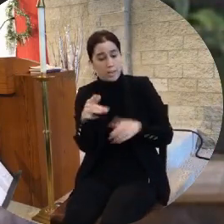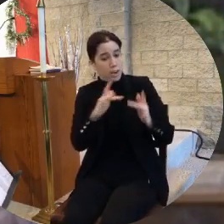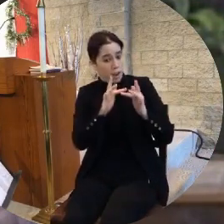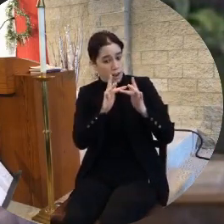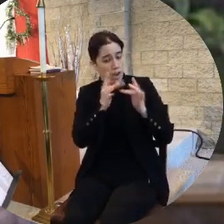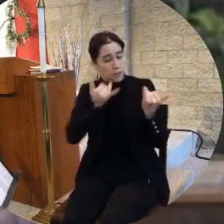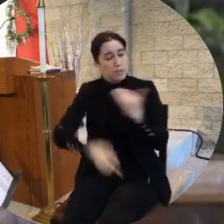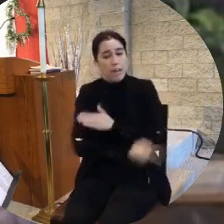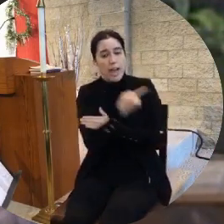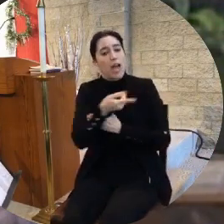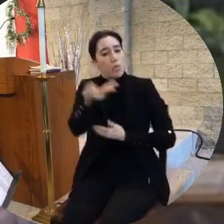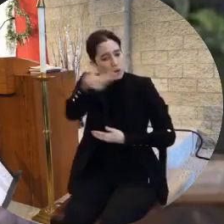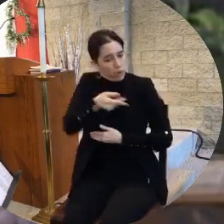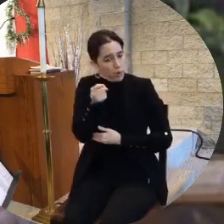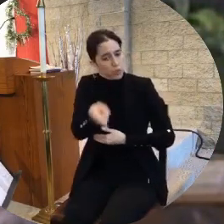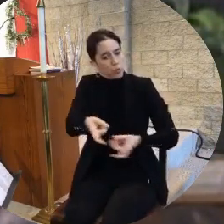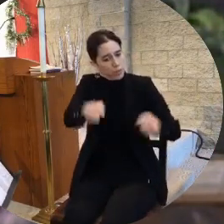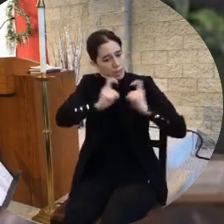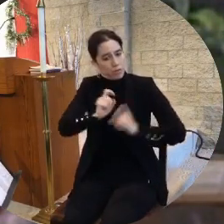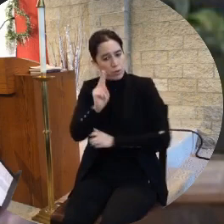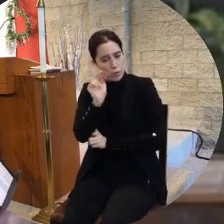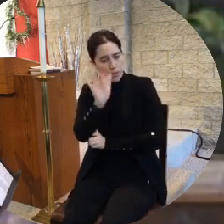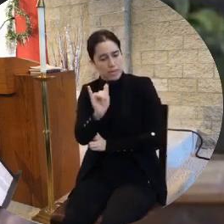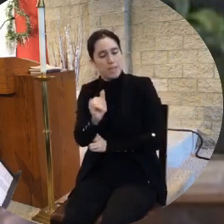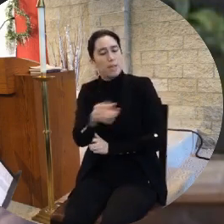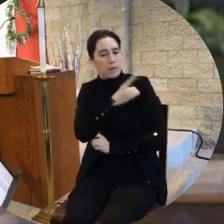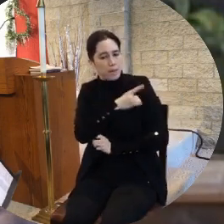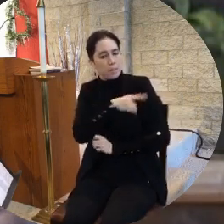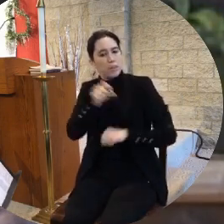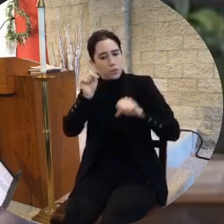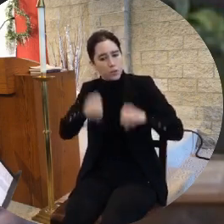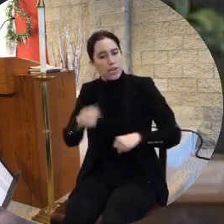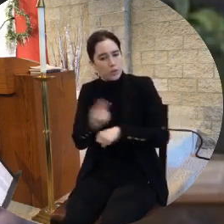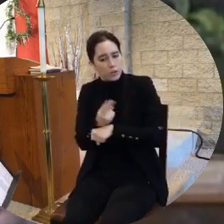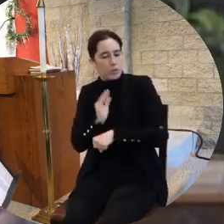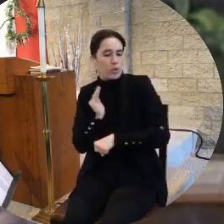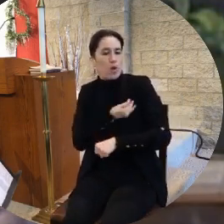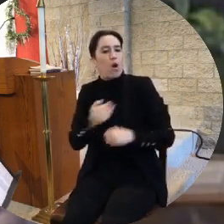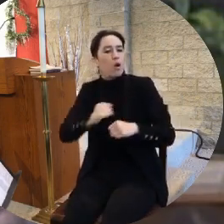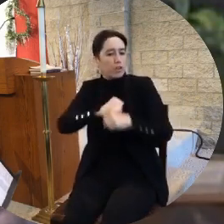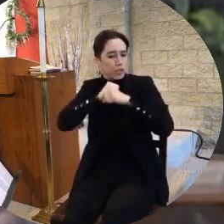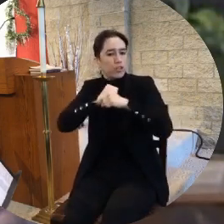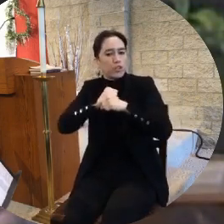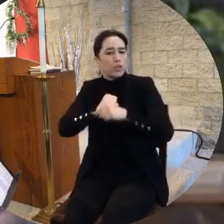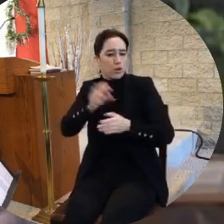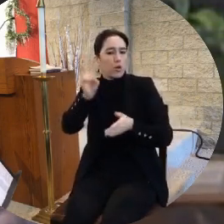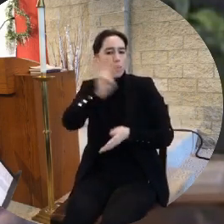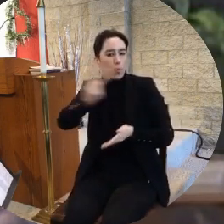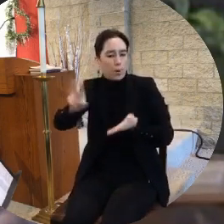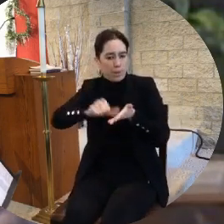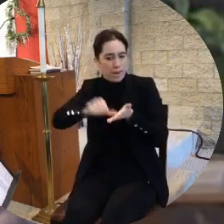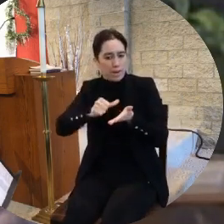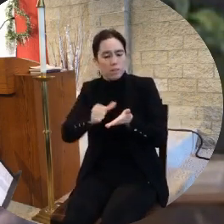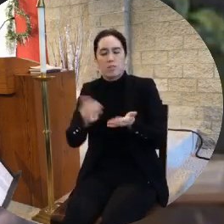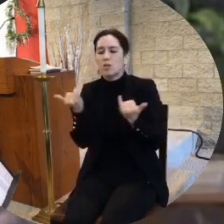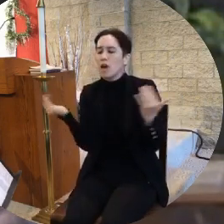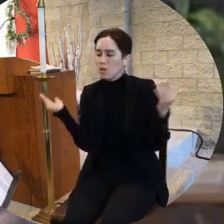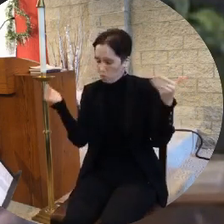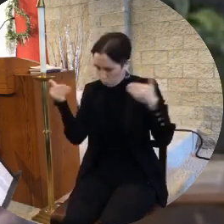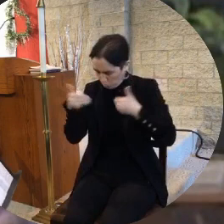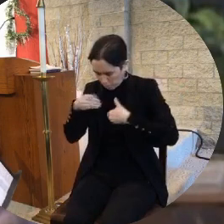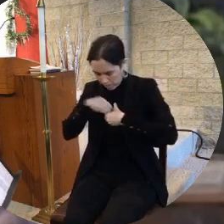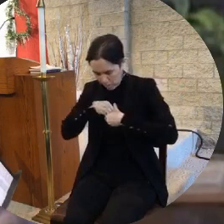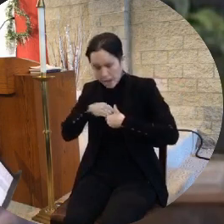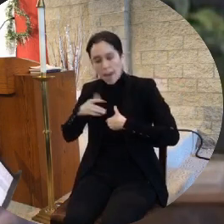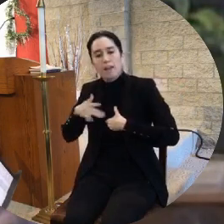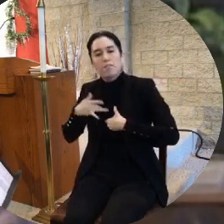Unity Minneapolis. You can do so on our secured website. So let us go within again and just feel that divine presence as it moves